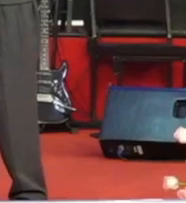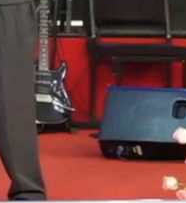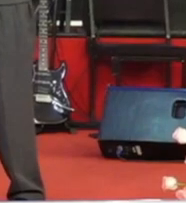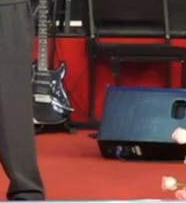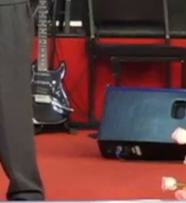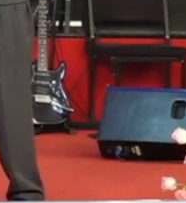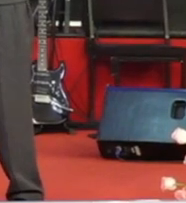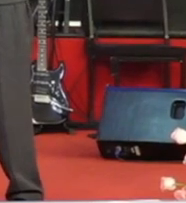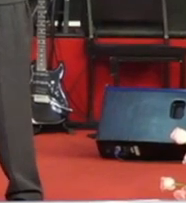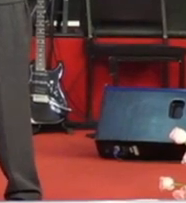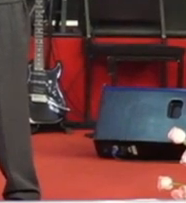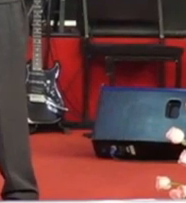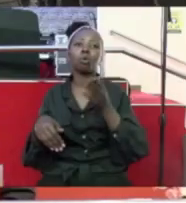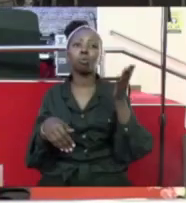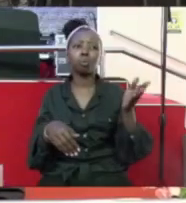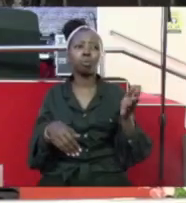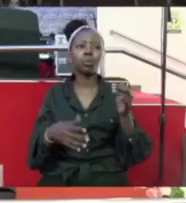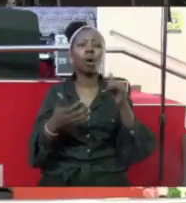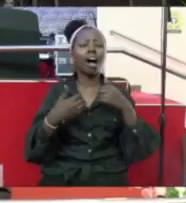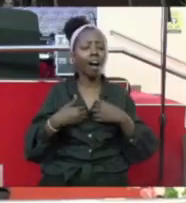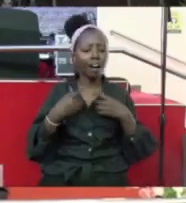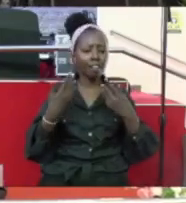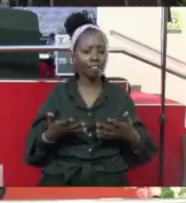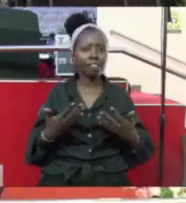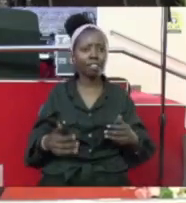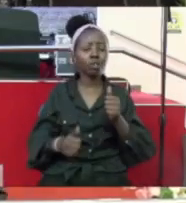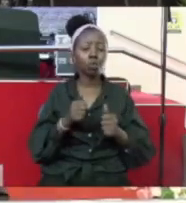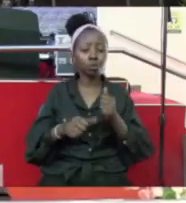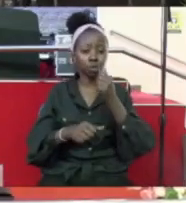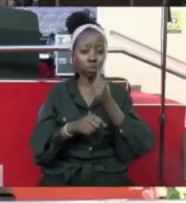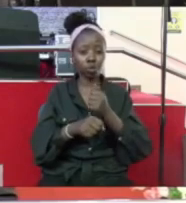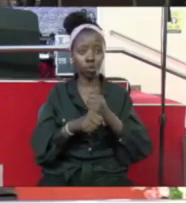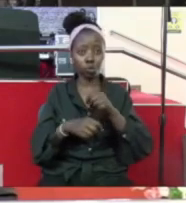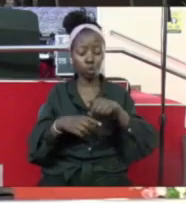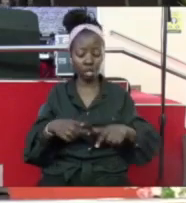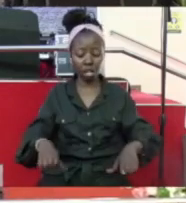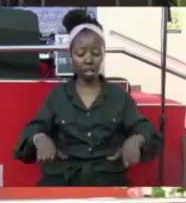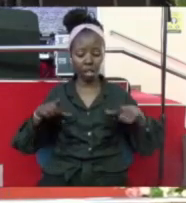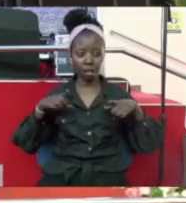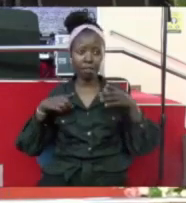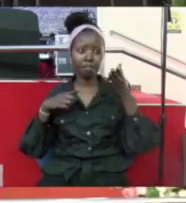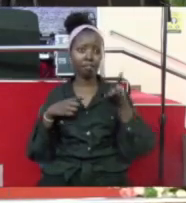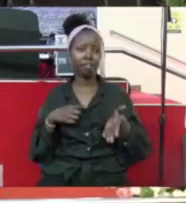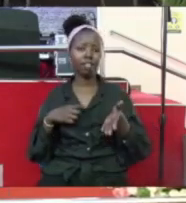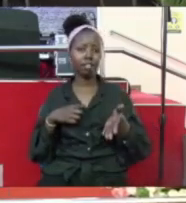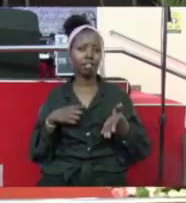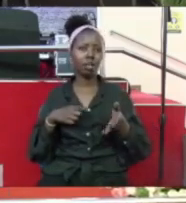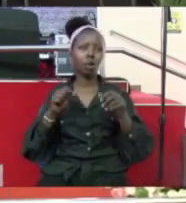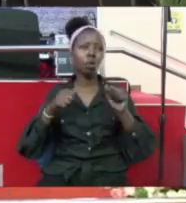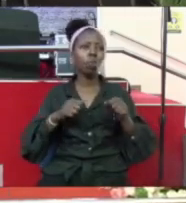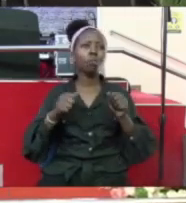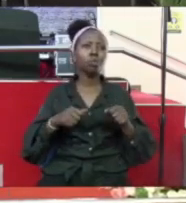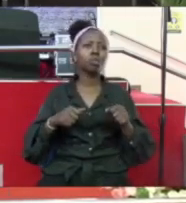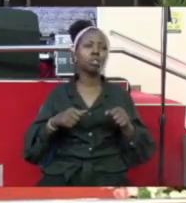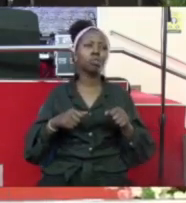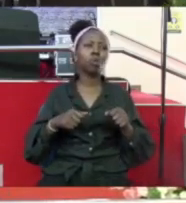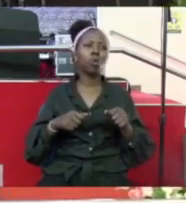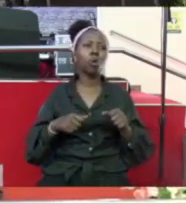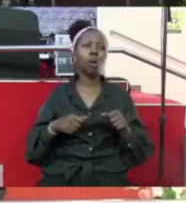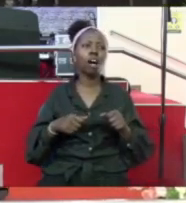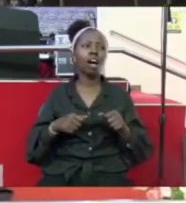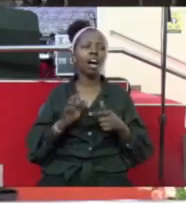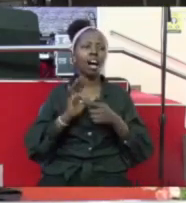yatawafuata. So there are things that we are able to do in this life. Na hivyo pana mambo ambayo tunaweza tukafanya katika haya maisha. They are able to impact us when we are in this life. Ambayo